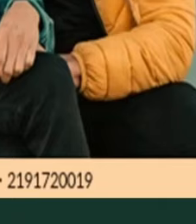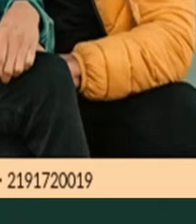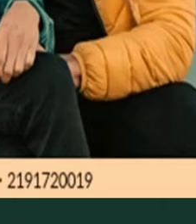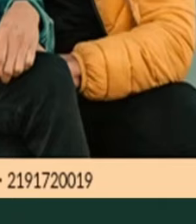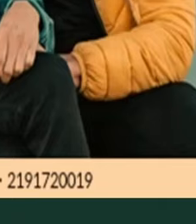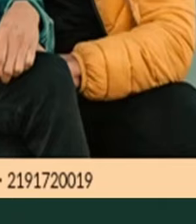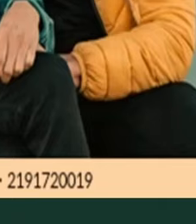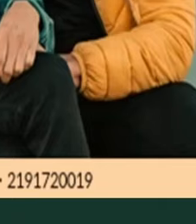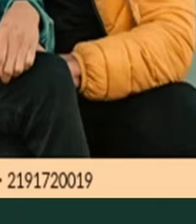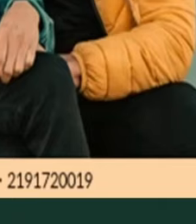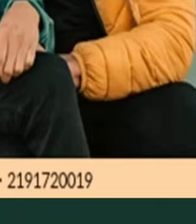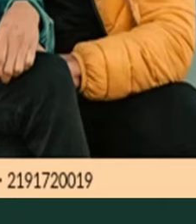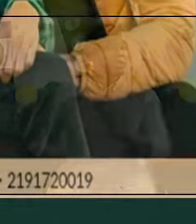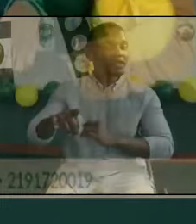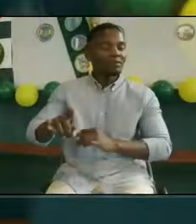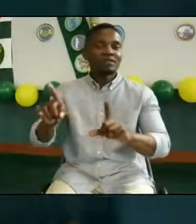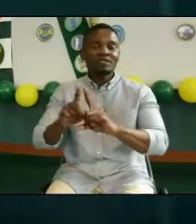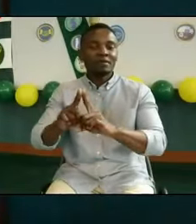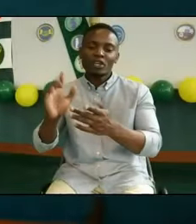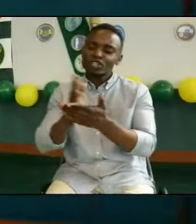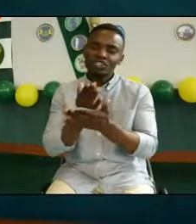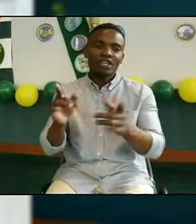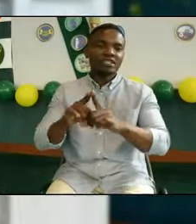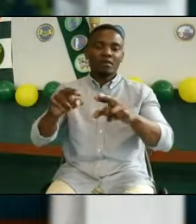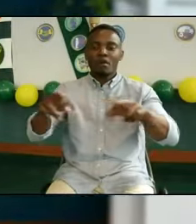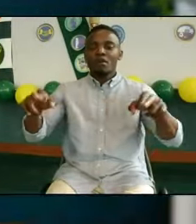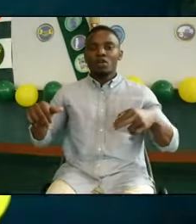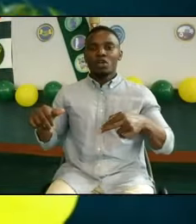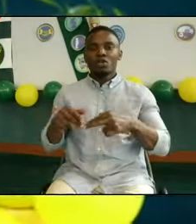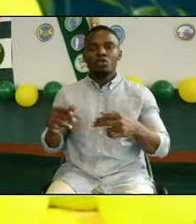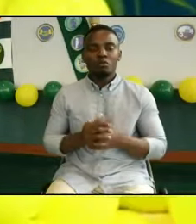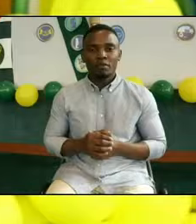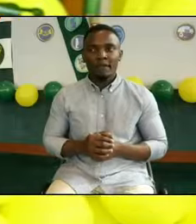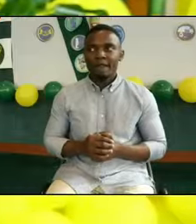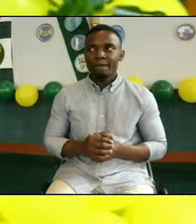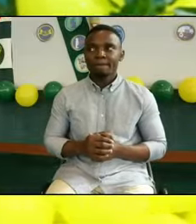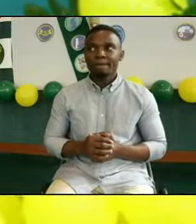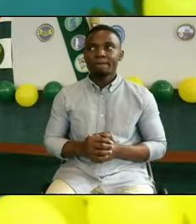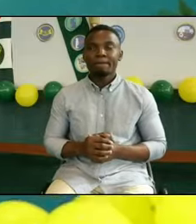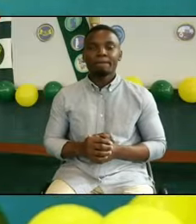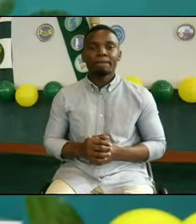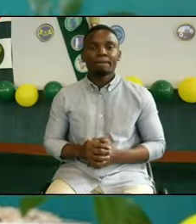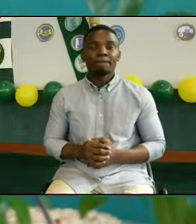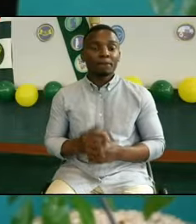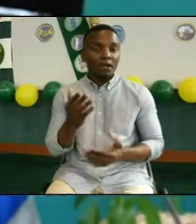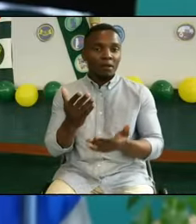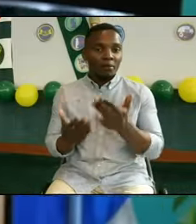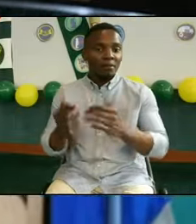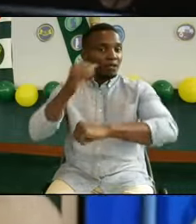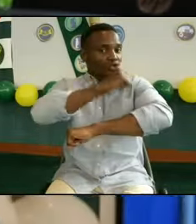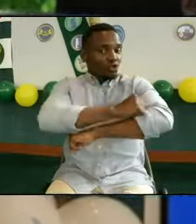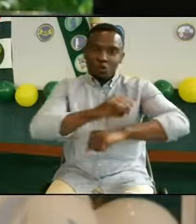food, probably they were all sleeping in the same room. There was no school those days. So we could say they were in the same